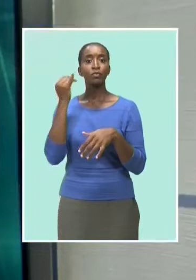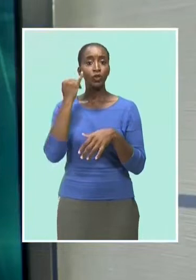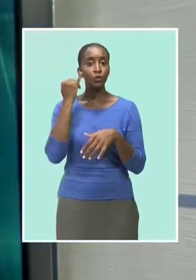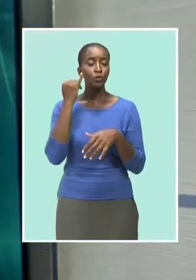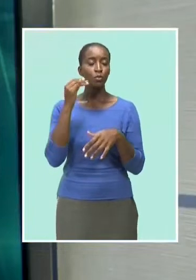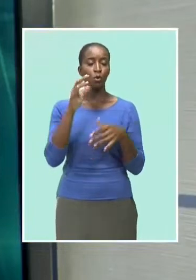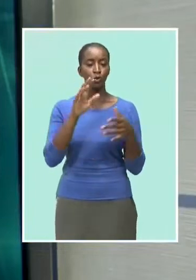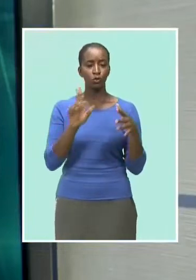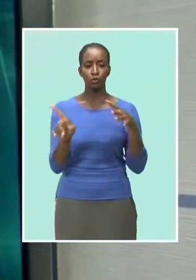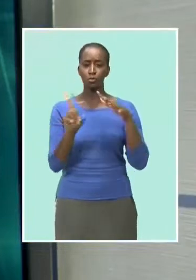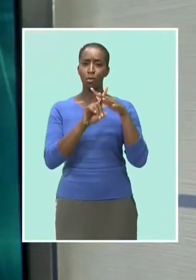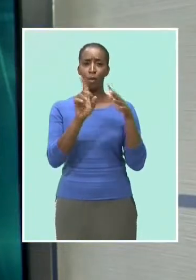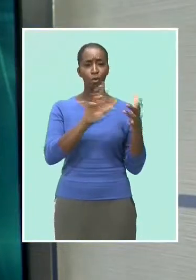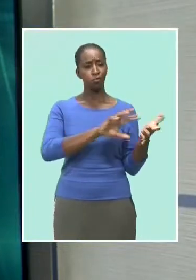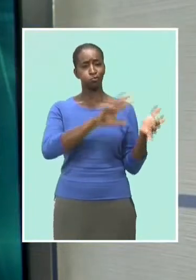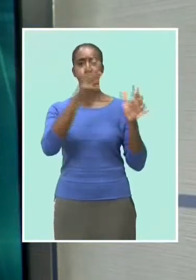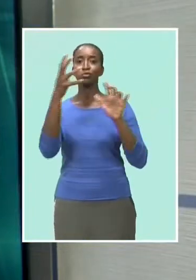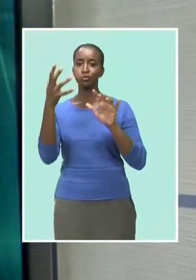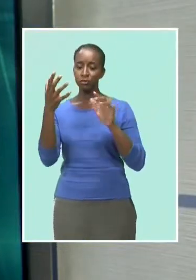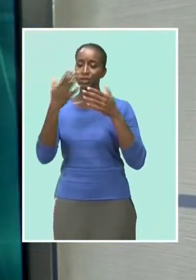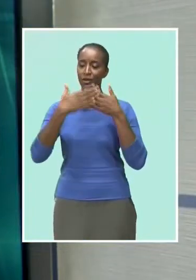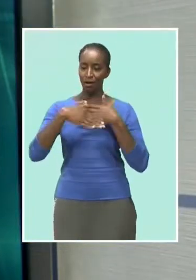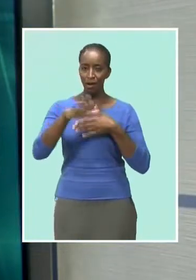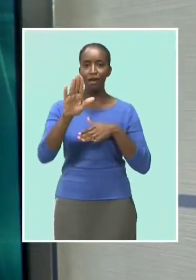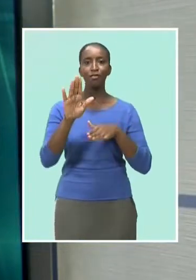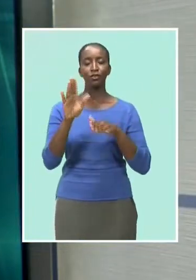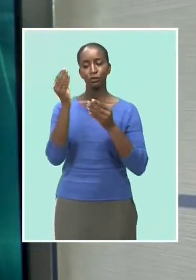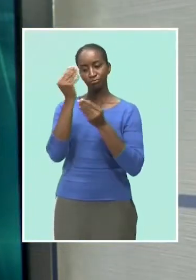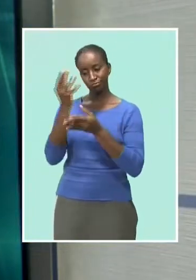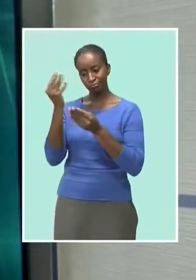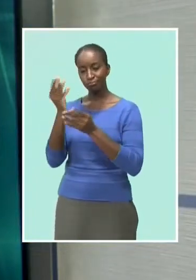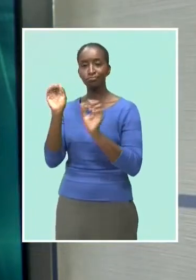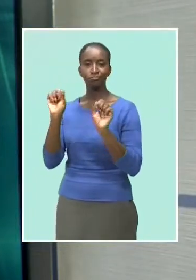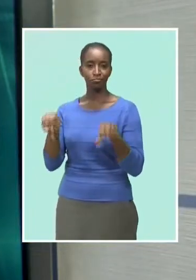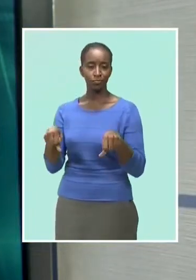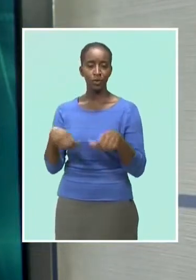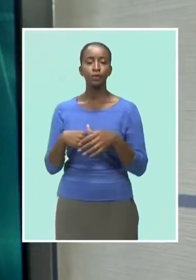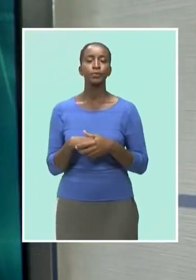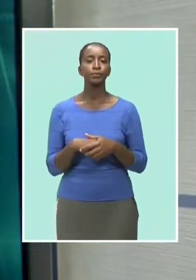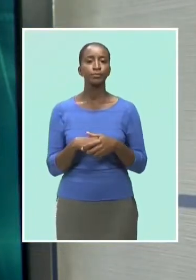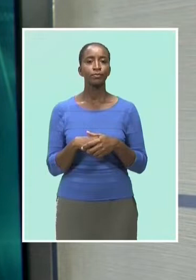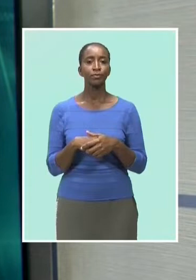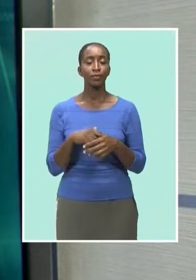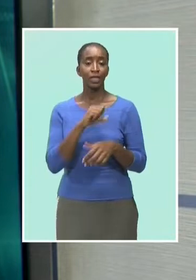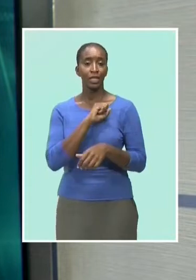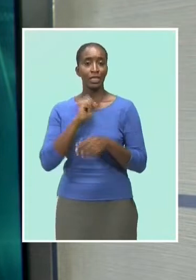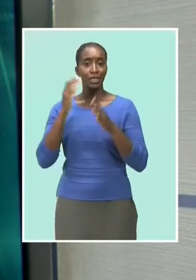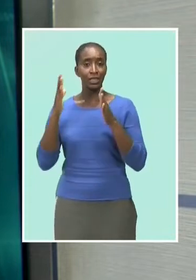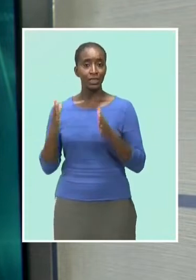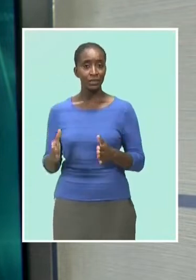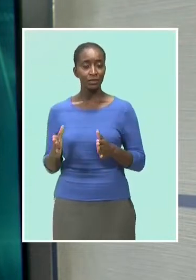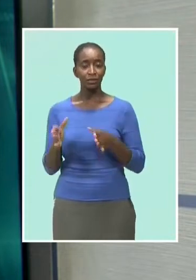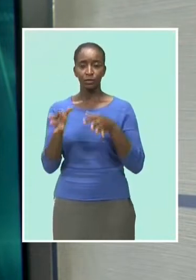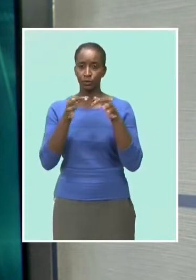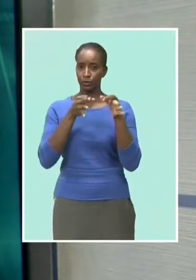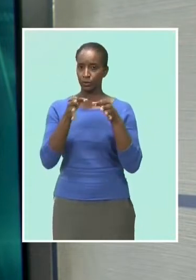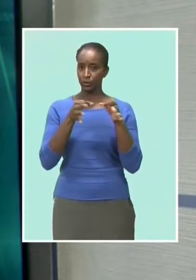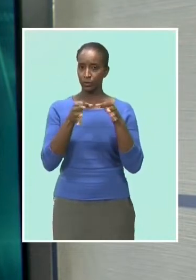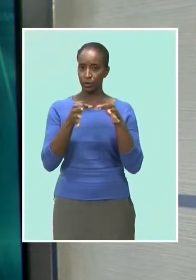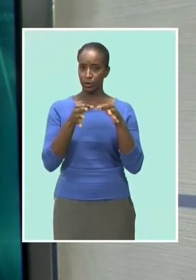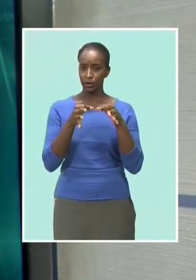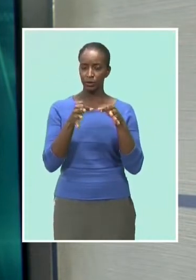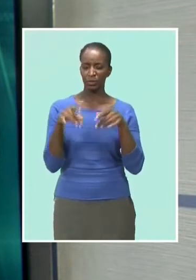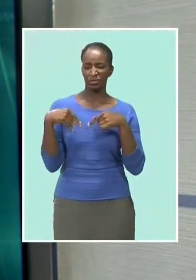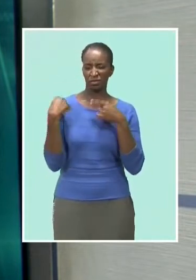disaster. Well, the public service in Barbados has some challenges. Senator Lynette Holder says the inefficiency of several government departments over